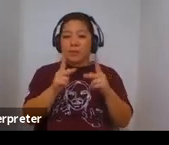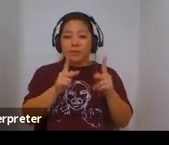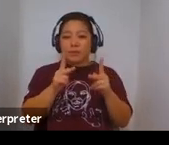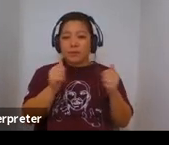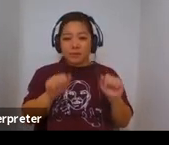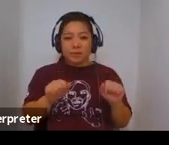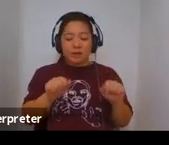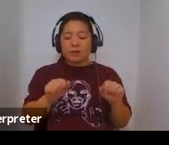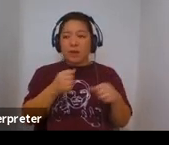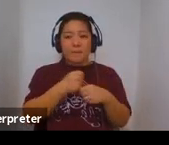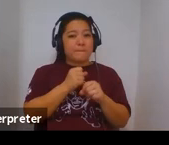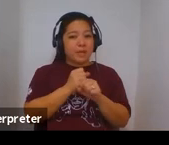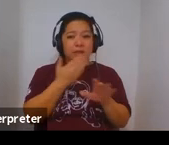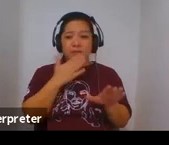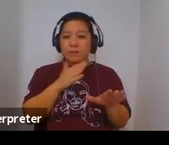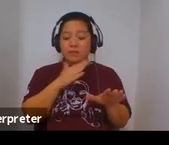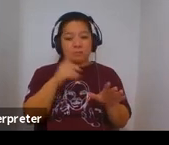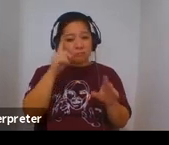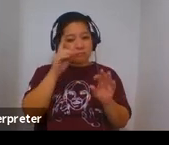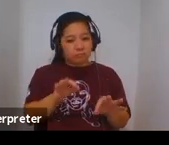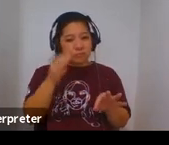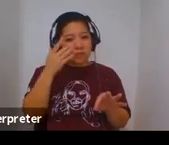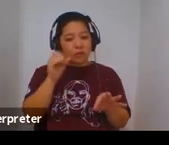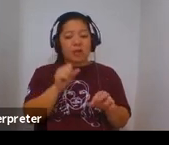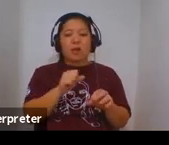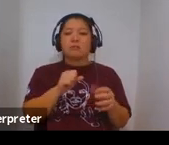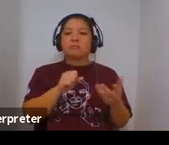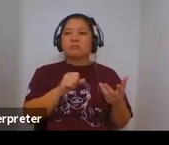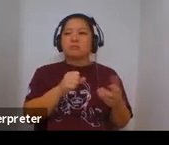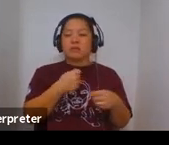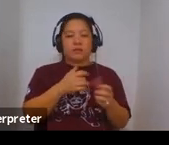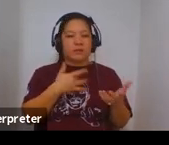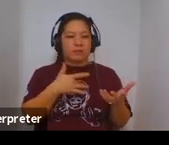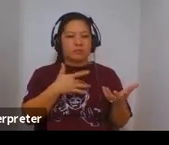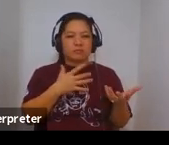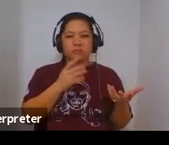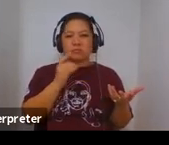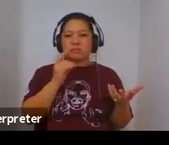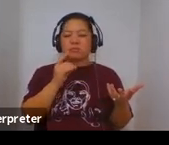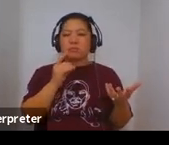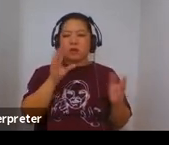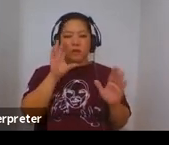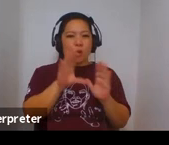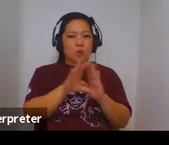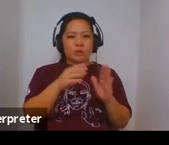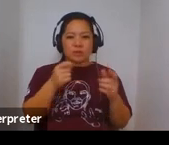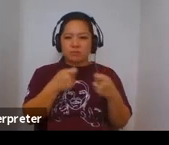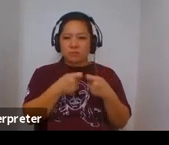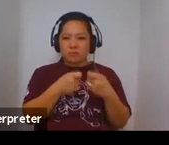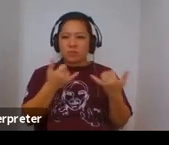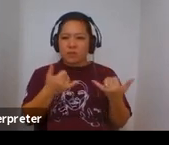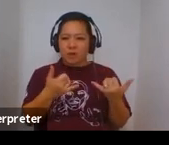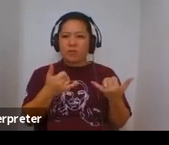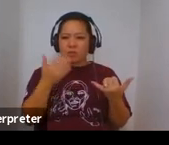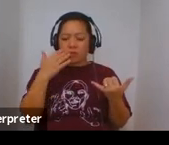can make bad decisions and degrading decisions around the use of photos and electronics